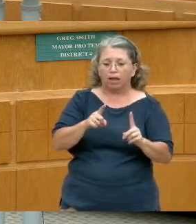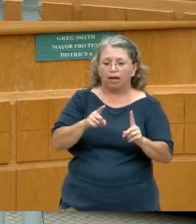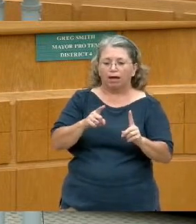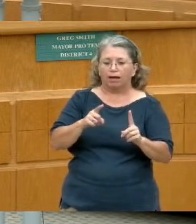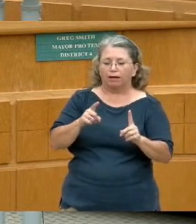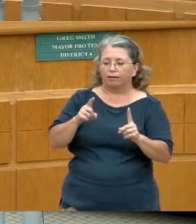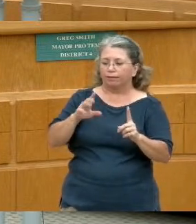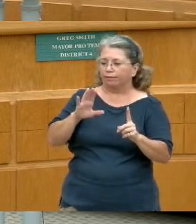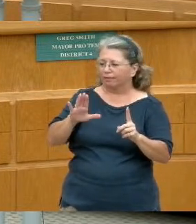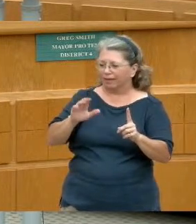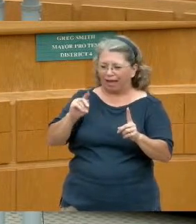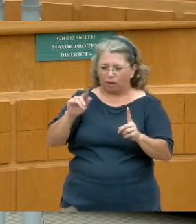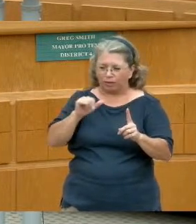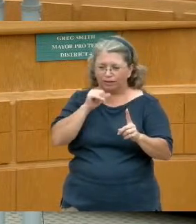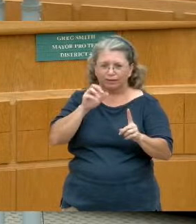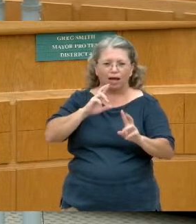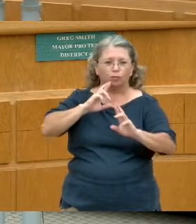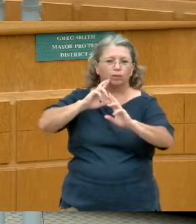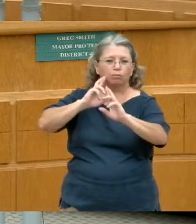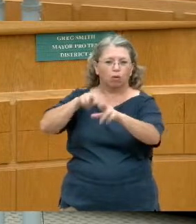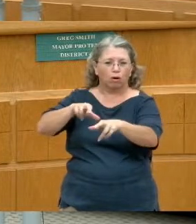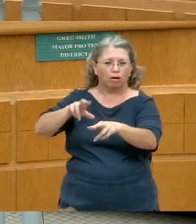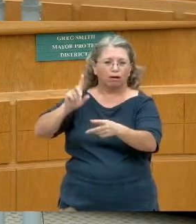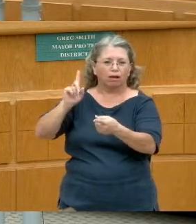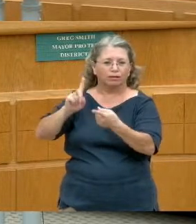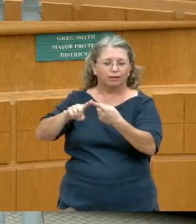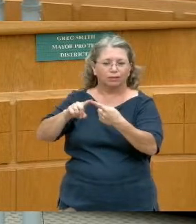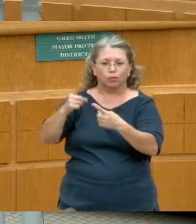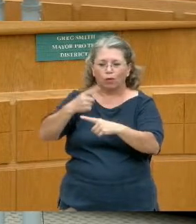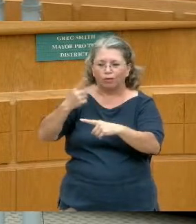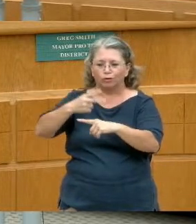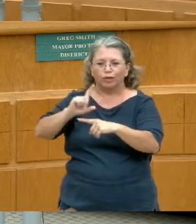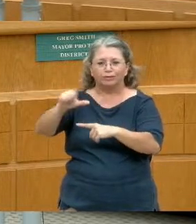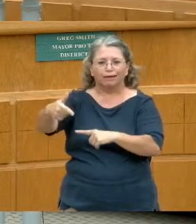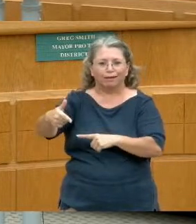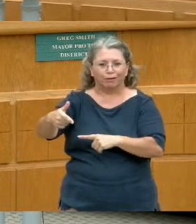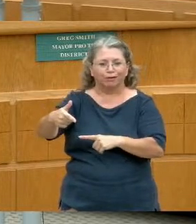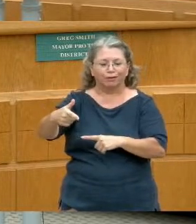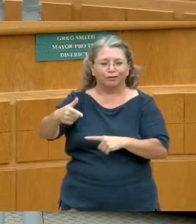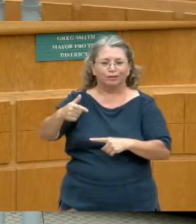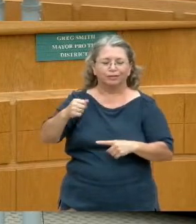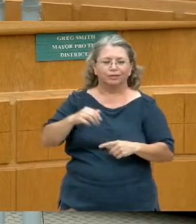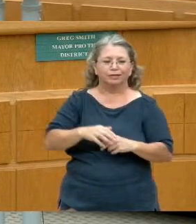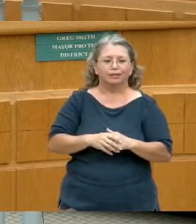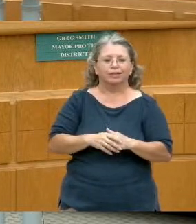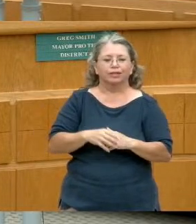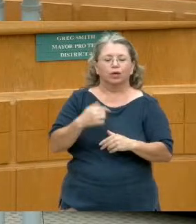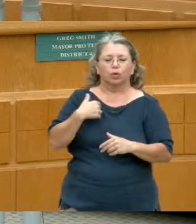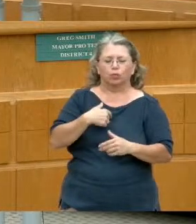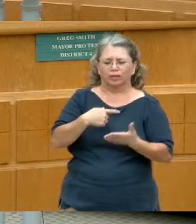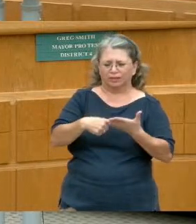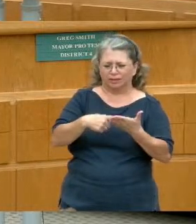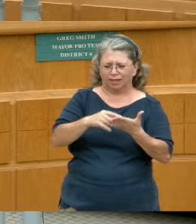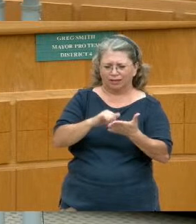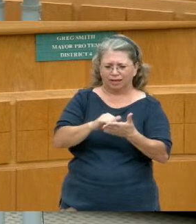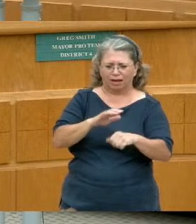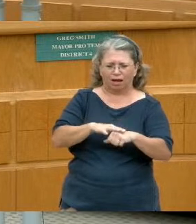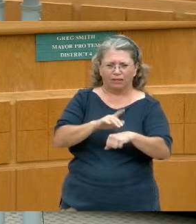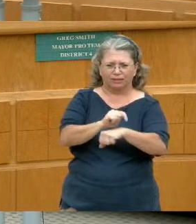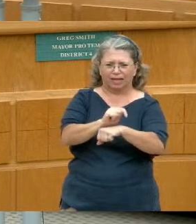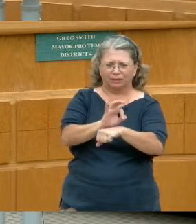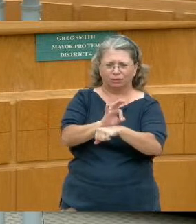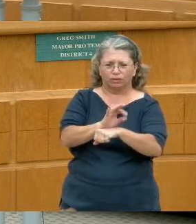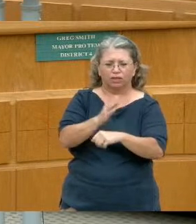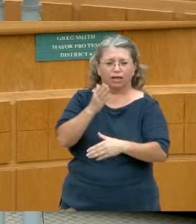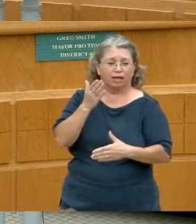happened there, although we don't know for sure. I'm talking about that now because we have talked about that on the task force, and it might